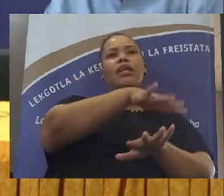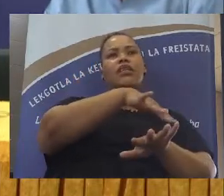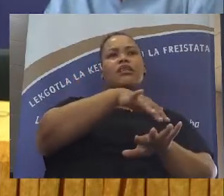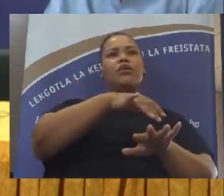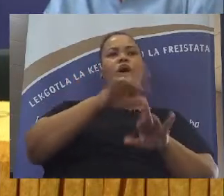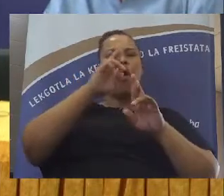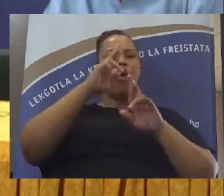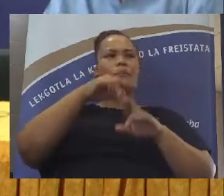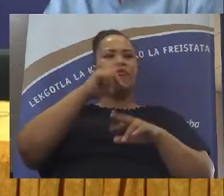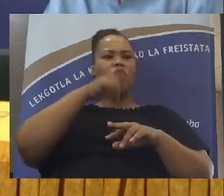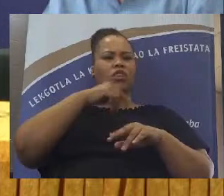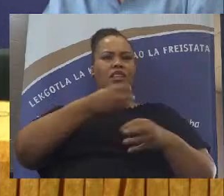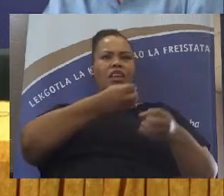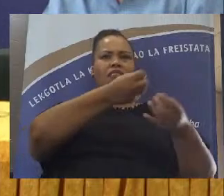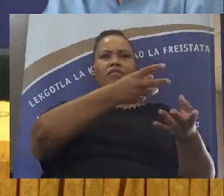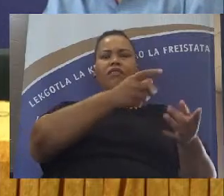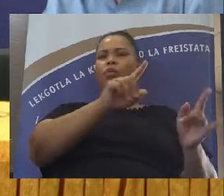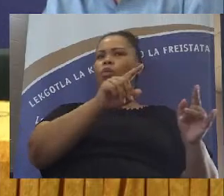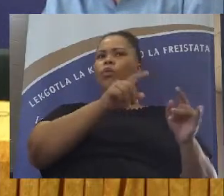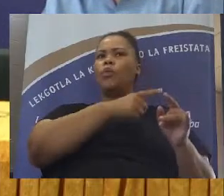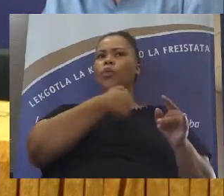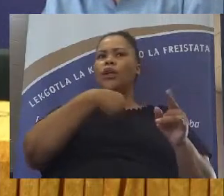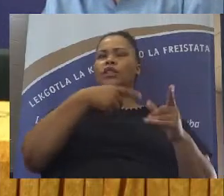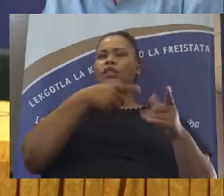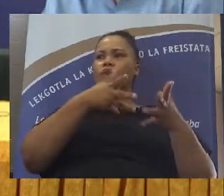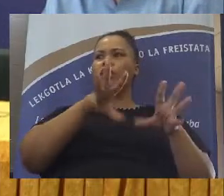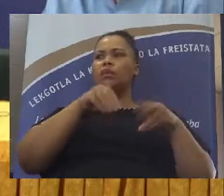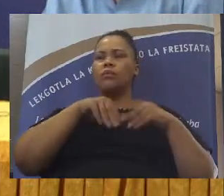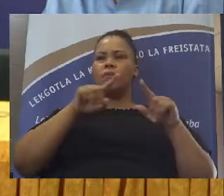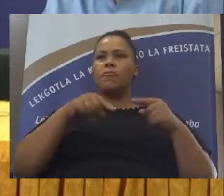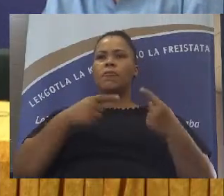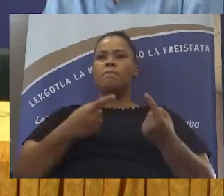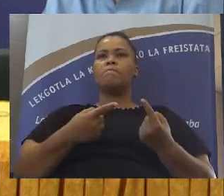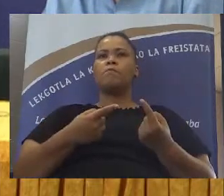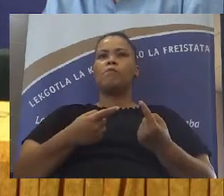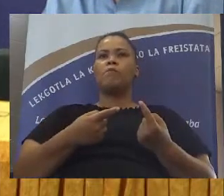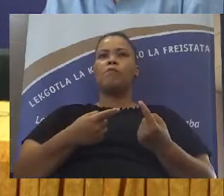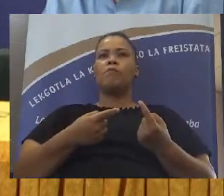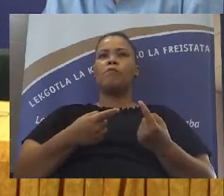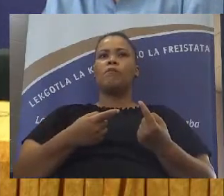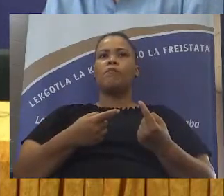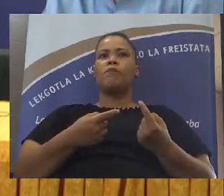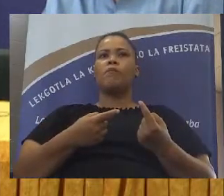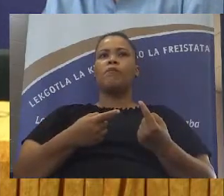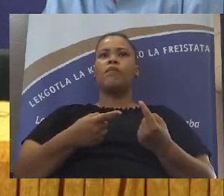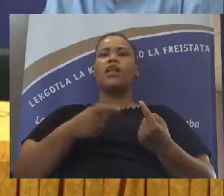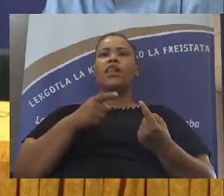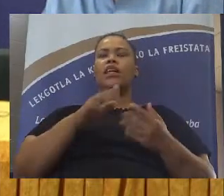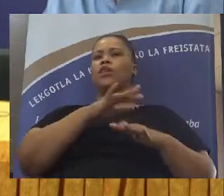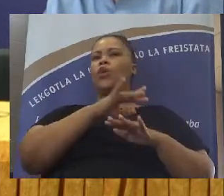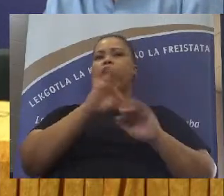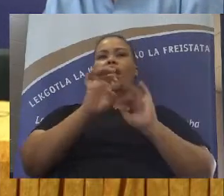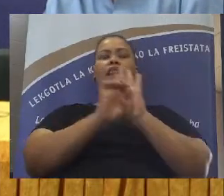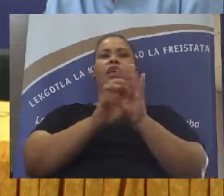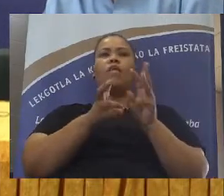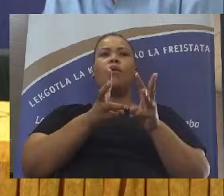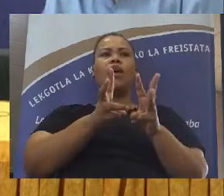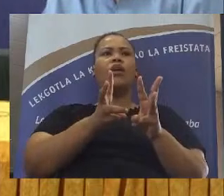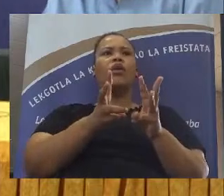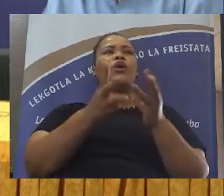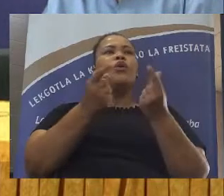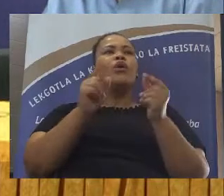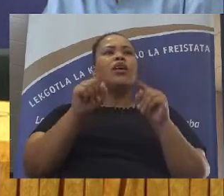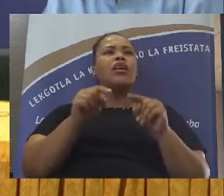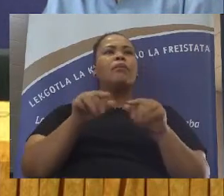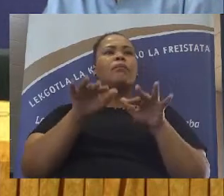We can't allow that. Those officials must be they're unethical. That's all I can say. You can't